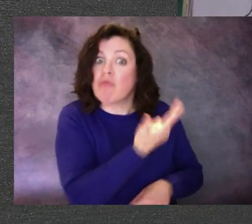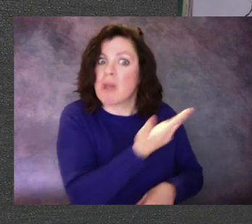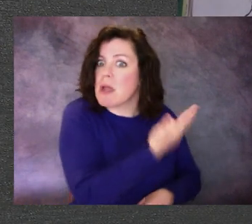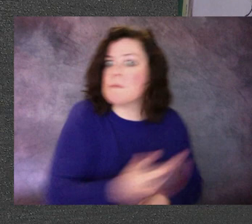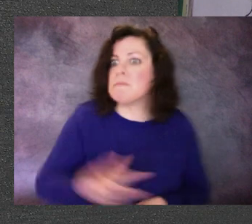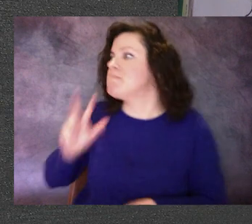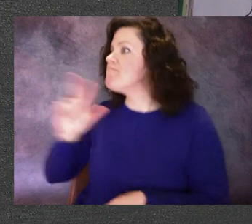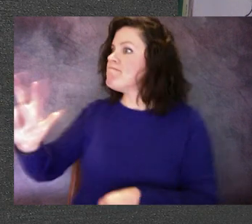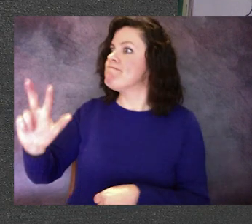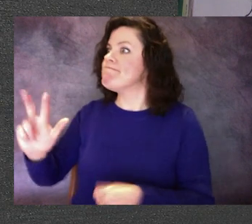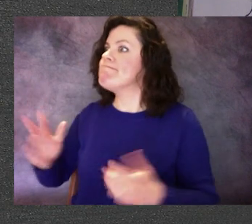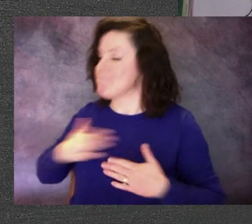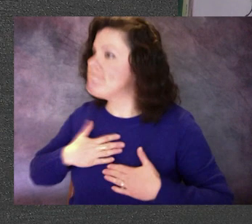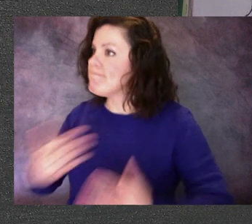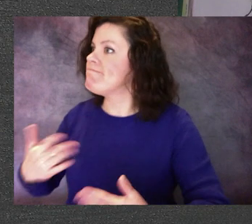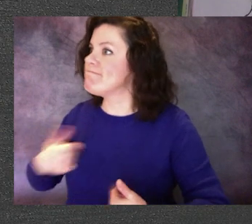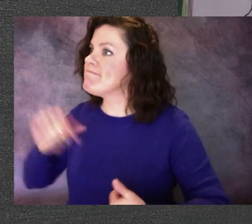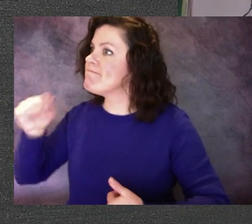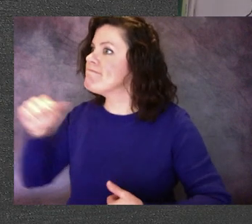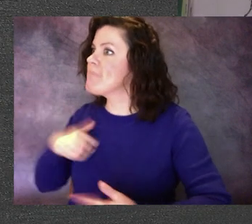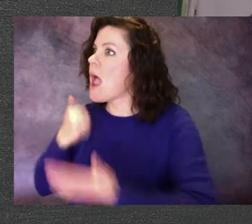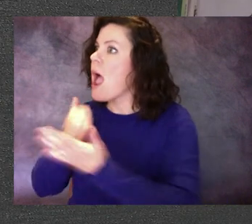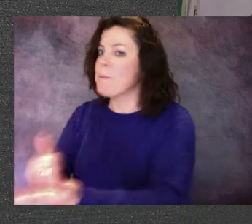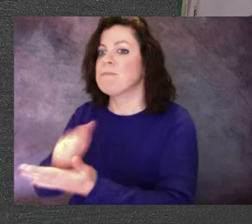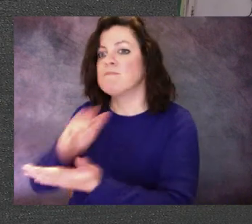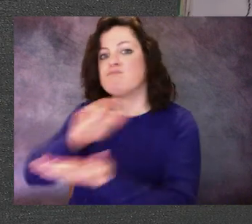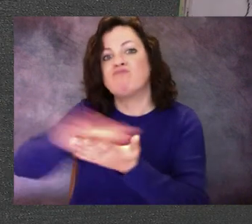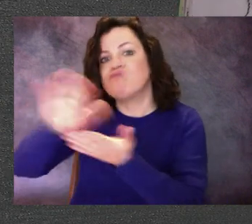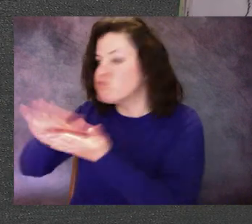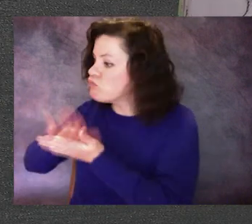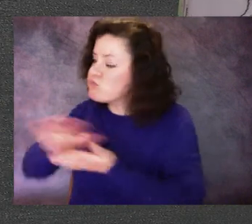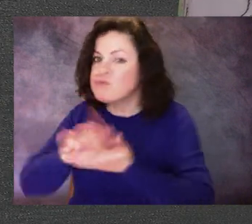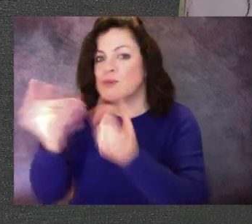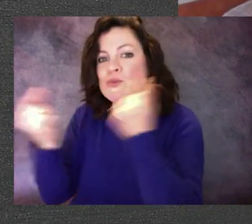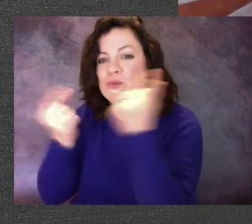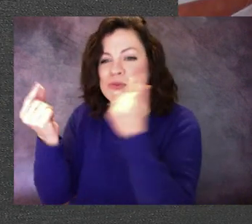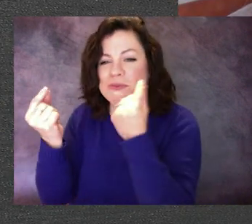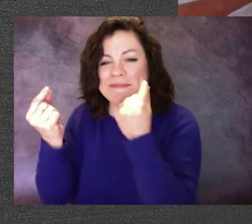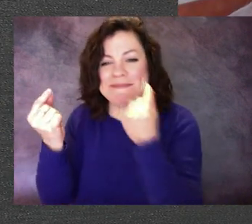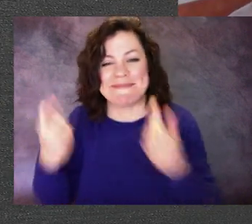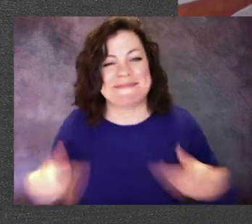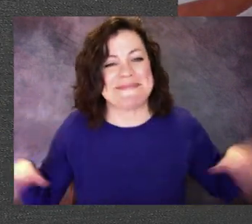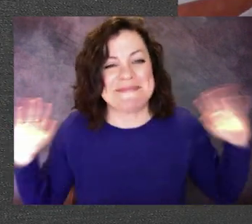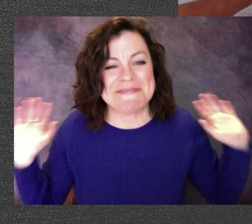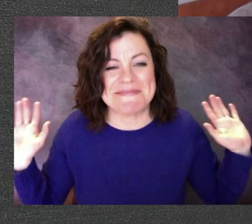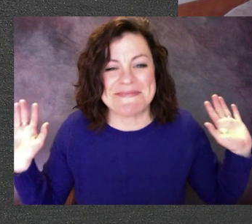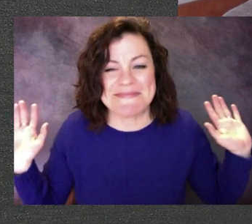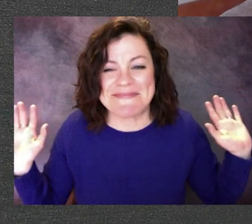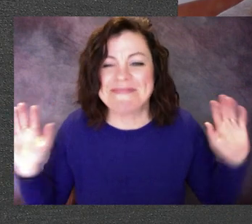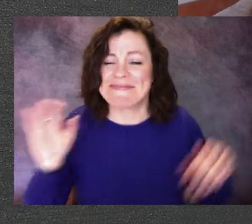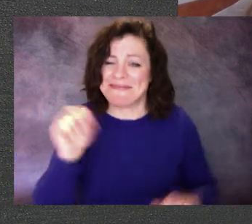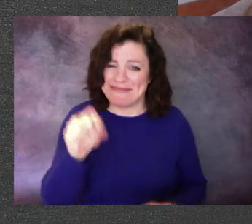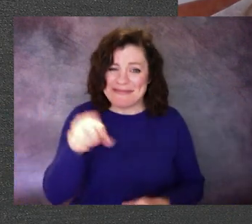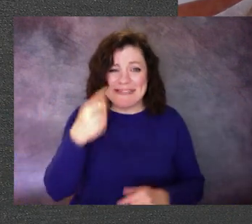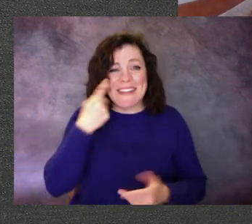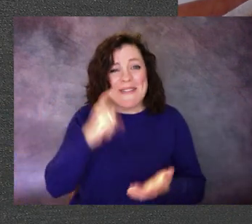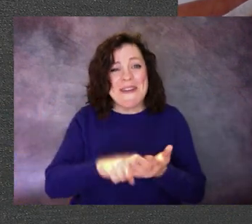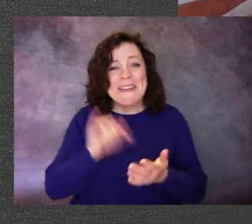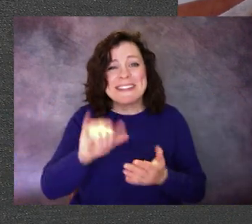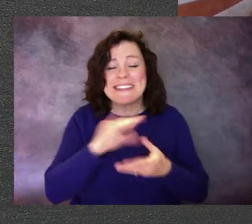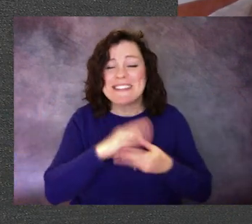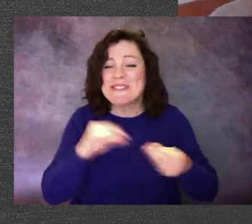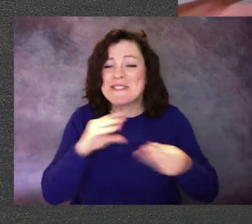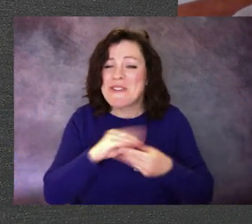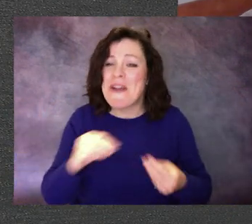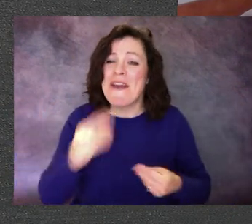very eager helpers. The end. Now you see why it's a classic. It's fun to read